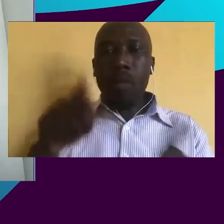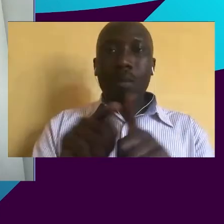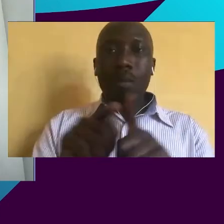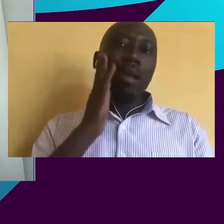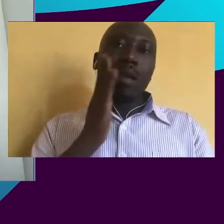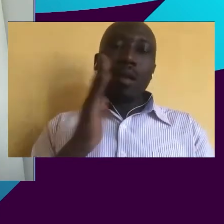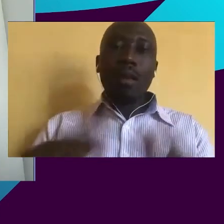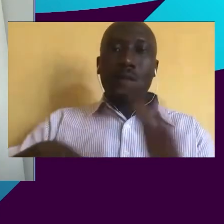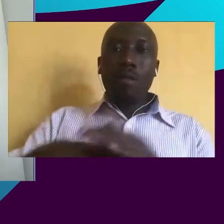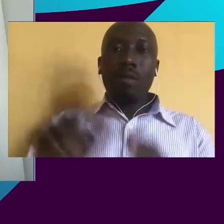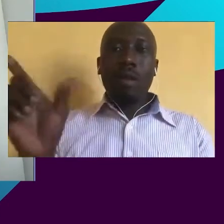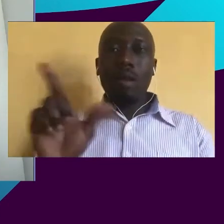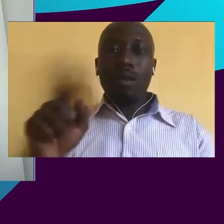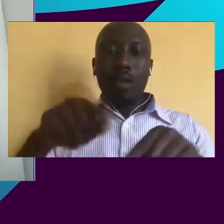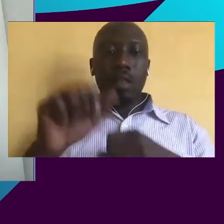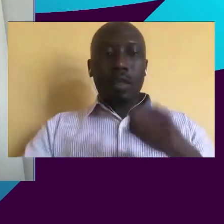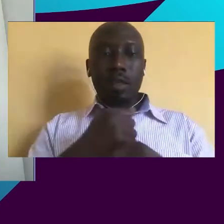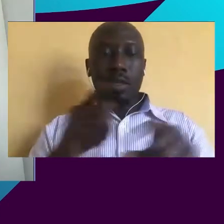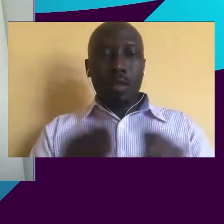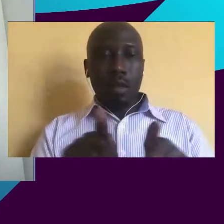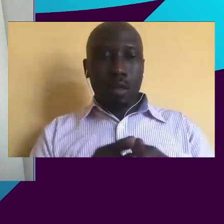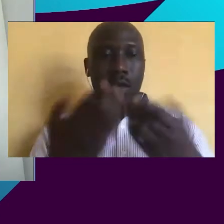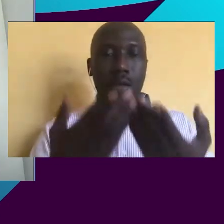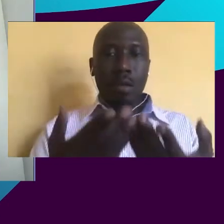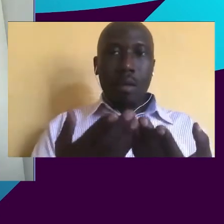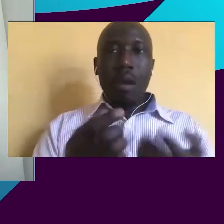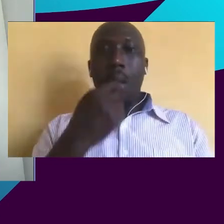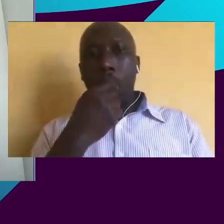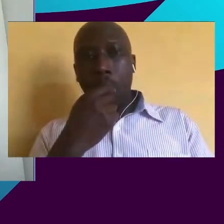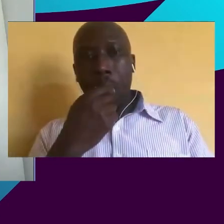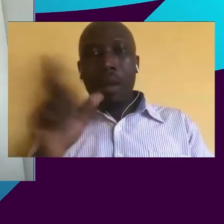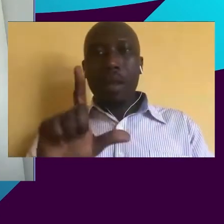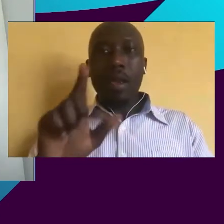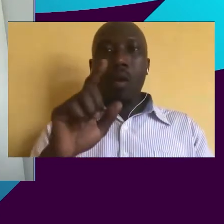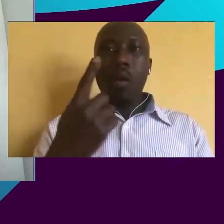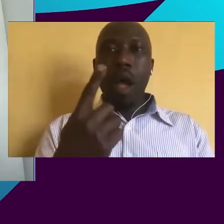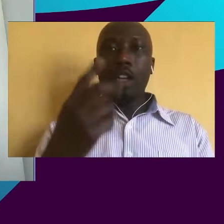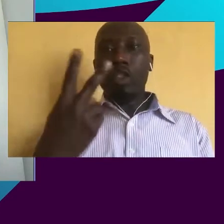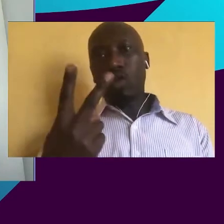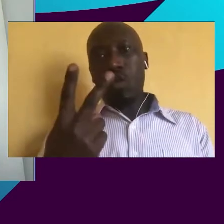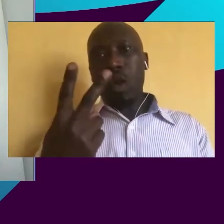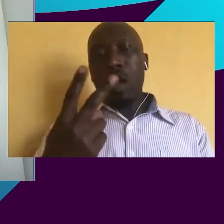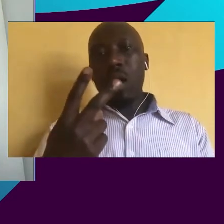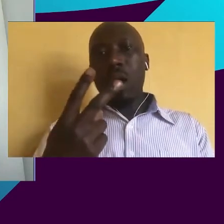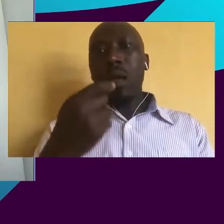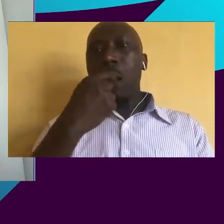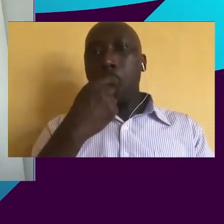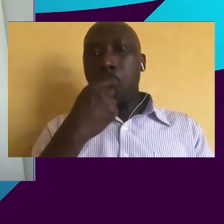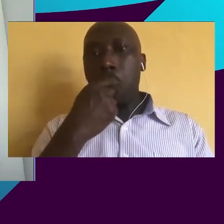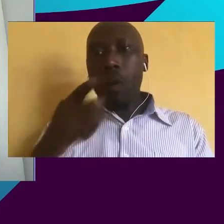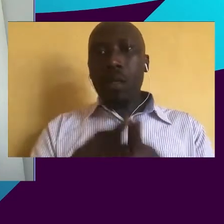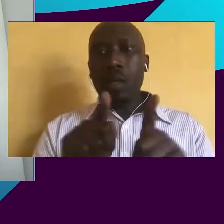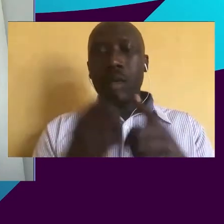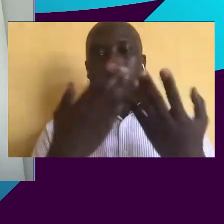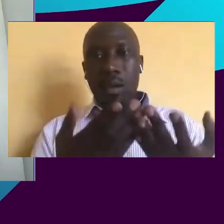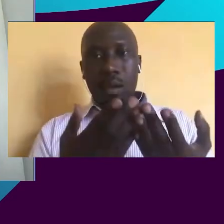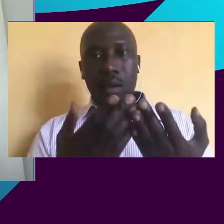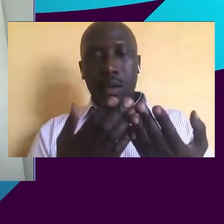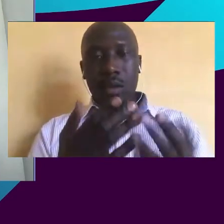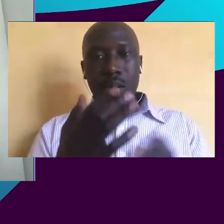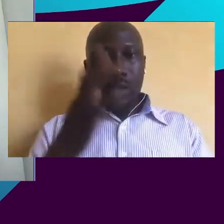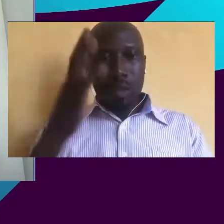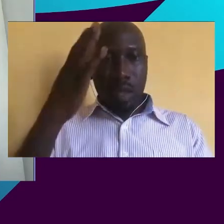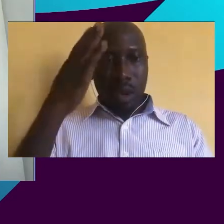I officiate in League One and League Two as a referee. And the reason I came on board with the Premier League Charity